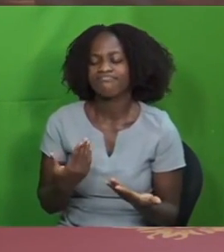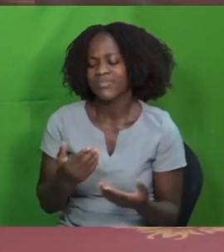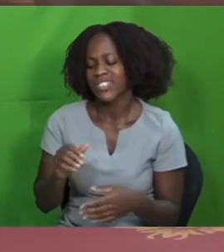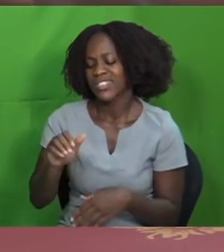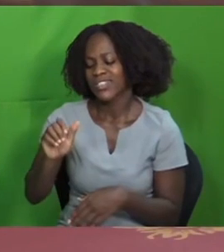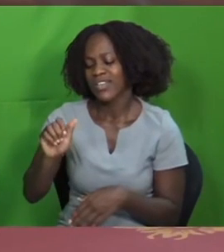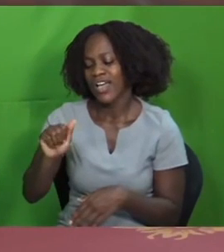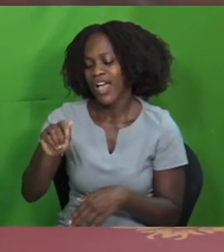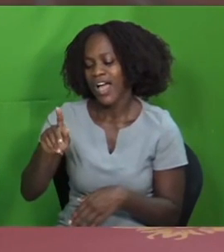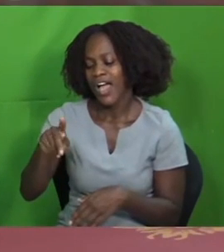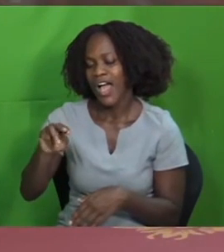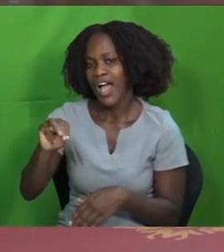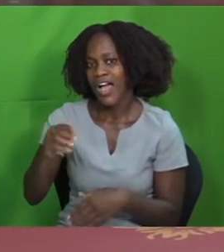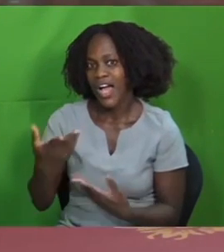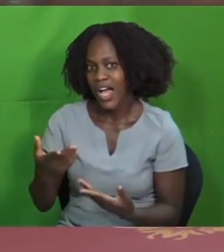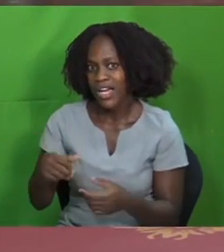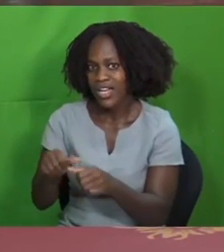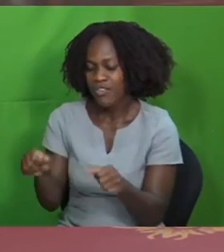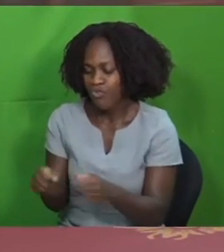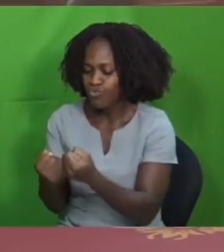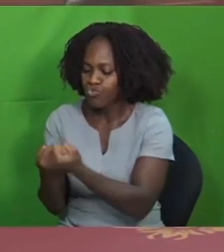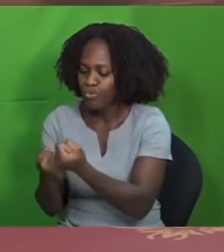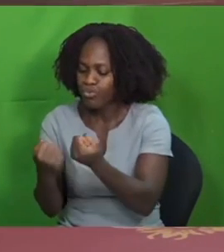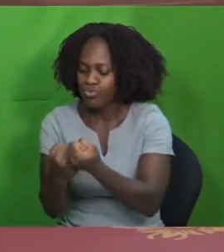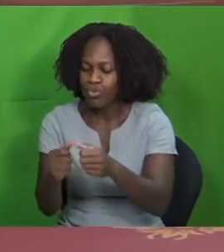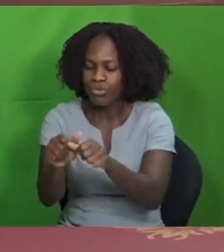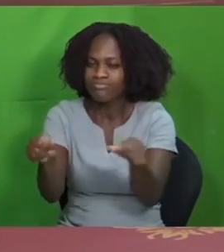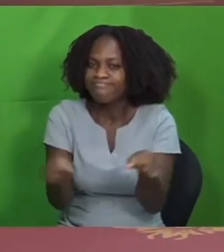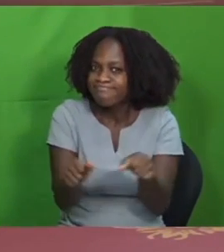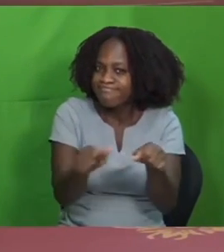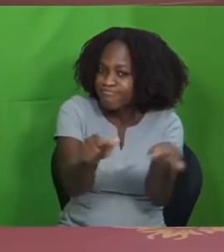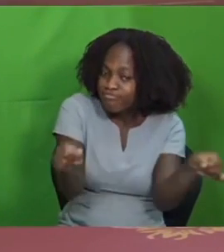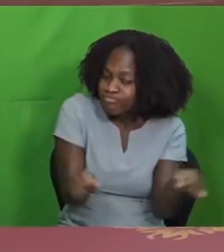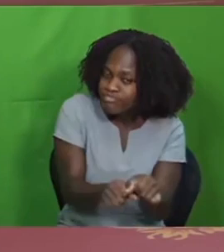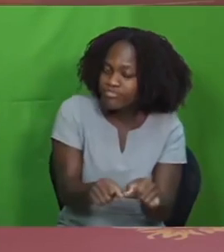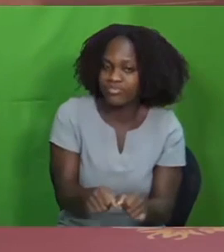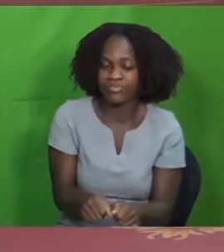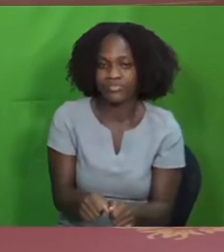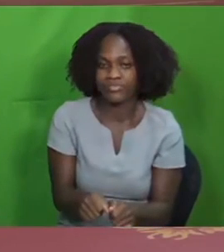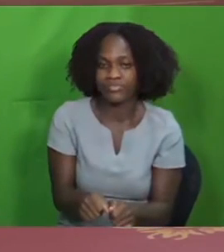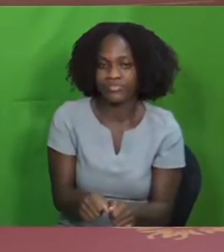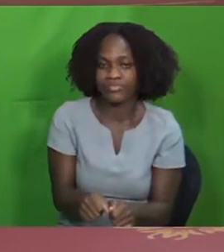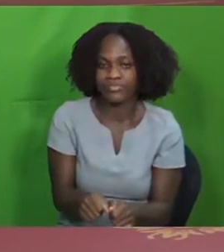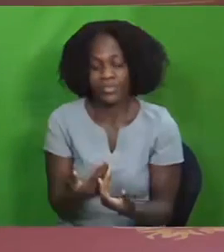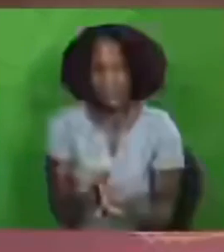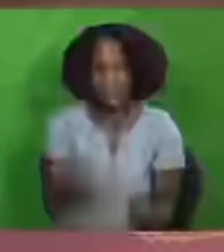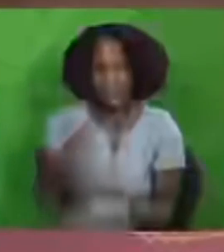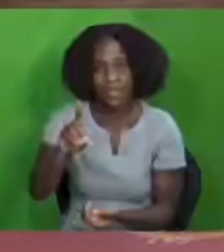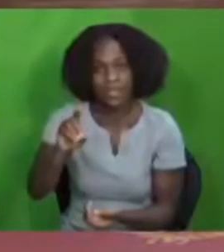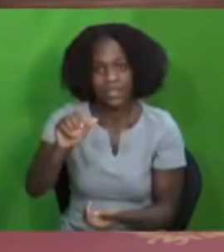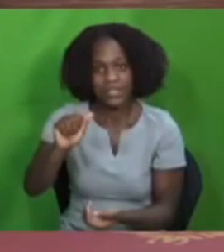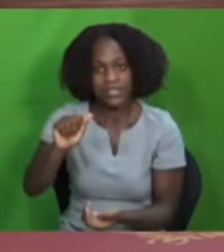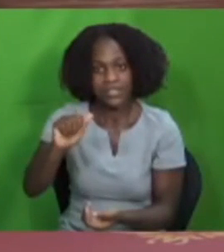areas. In the Dagomba areas, I'm told they call it Parba. In the Volta region, they call it